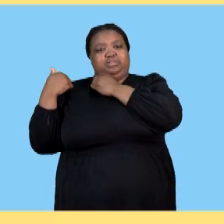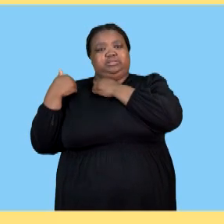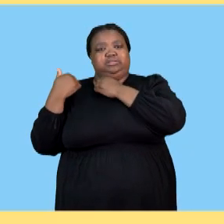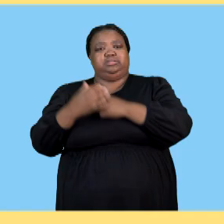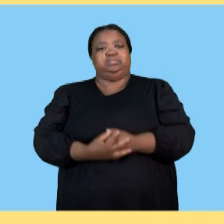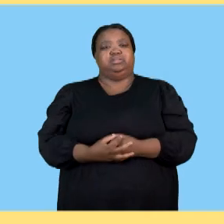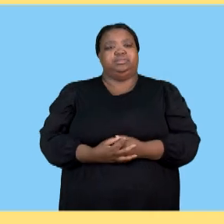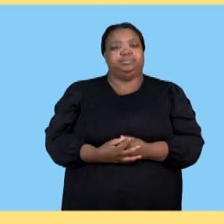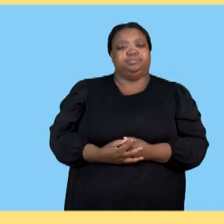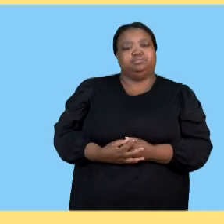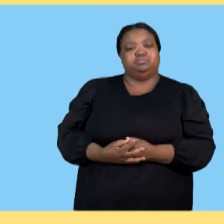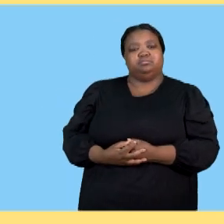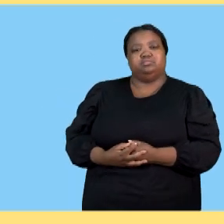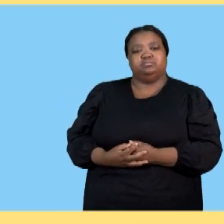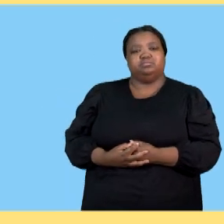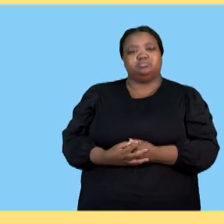My current